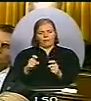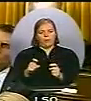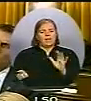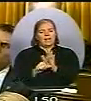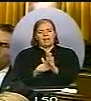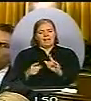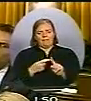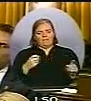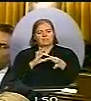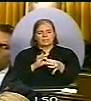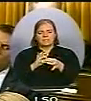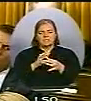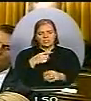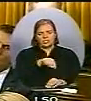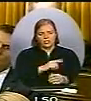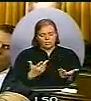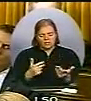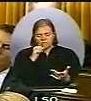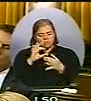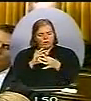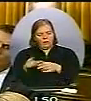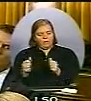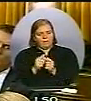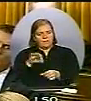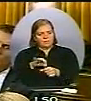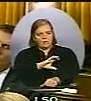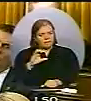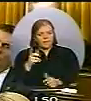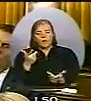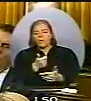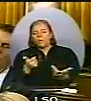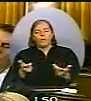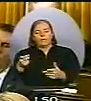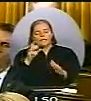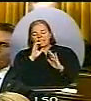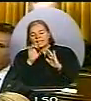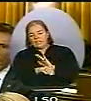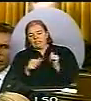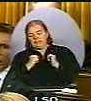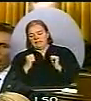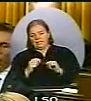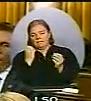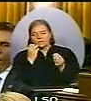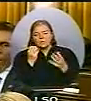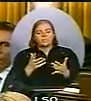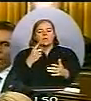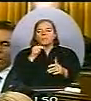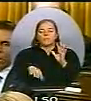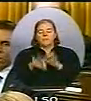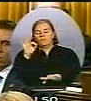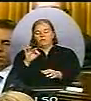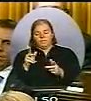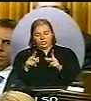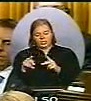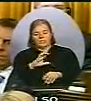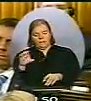didn't cooperate with Elections Canada or anyone else. They tried to cover it up so that Canadians wouldn't find out. Well, they found out, and the NDP will be